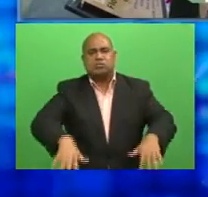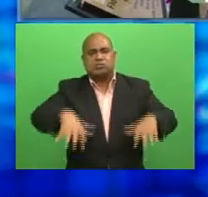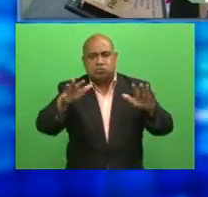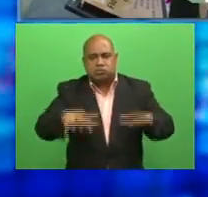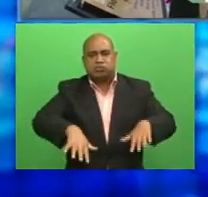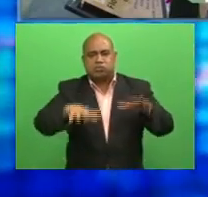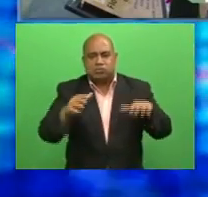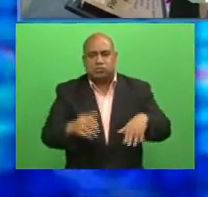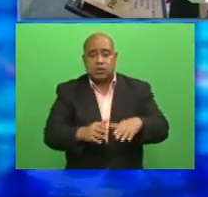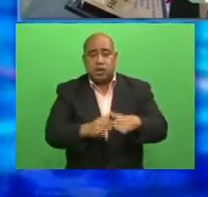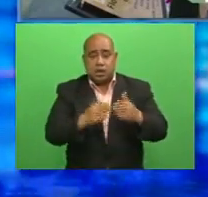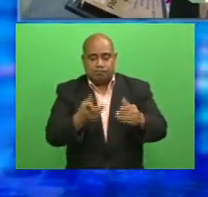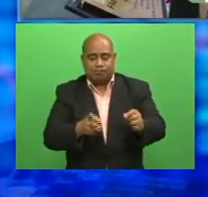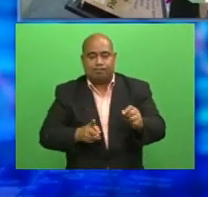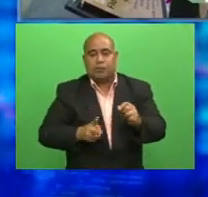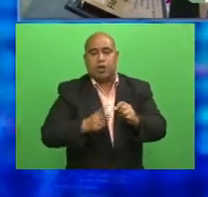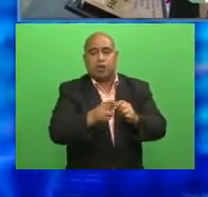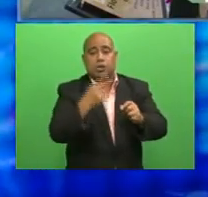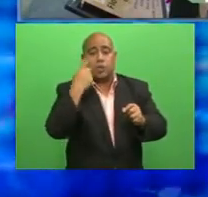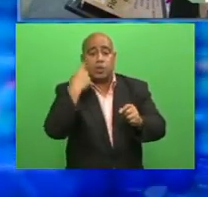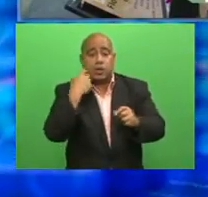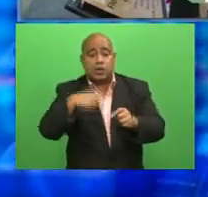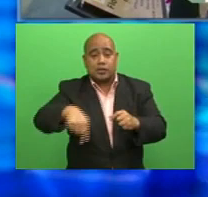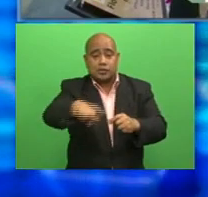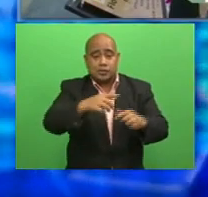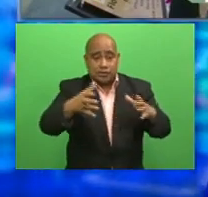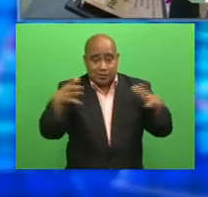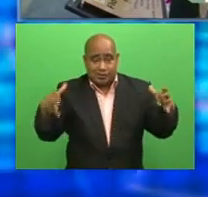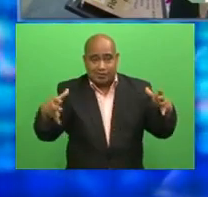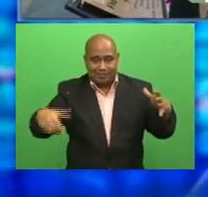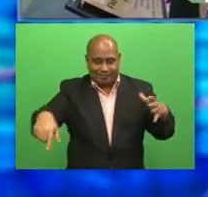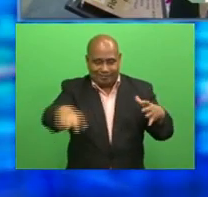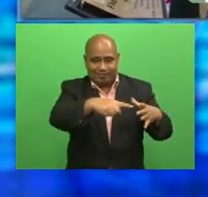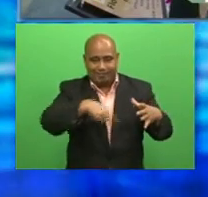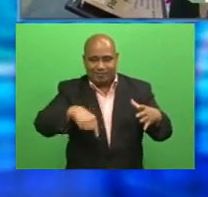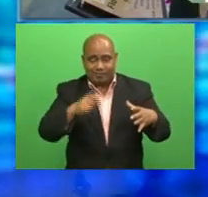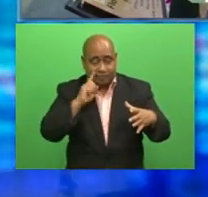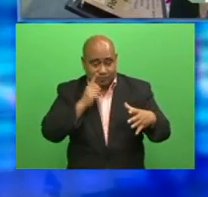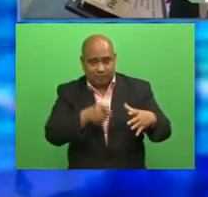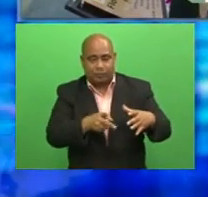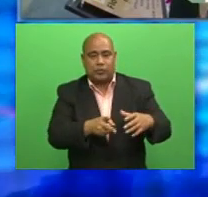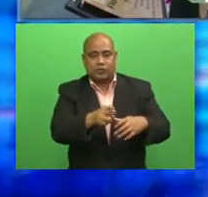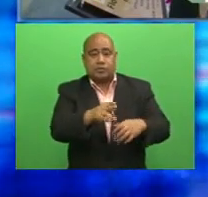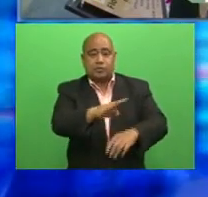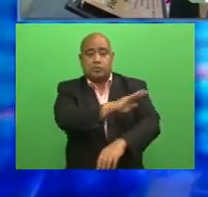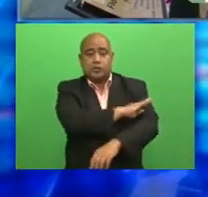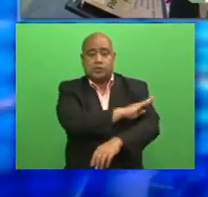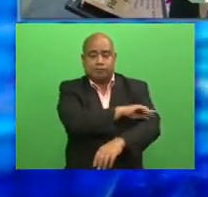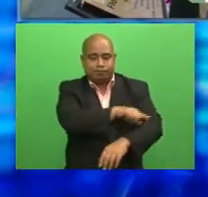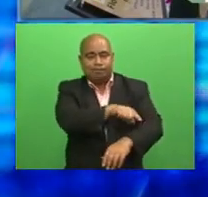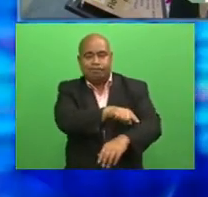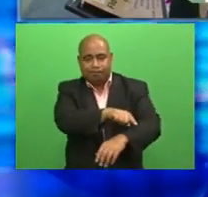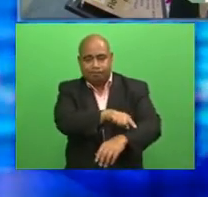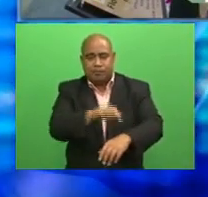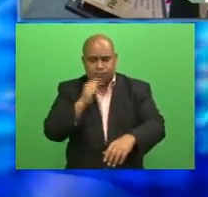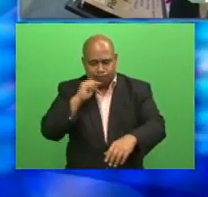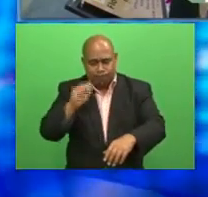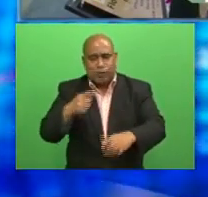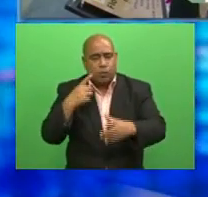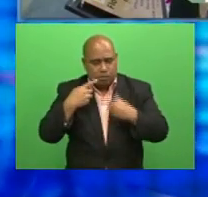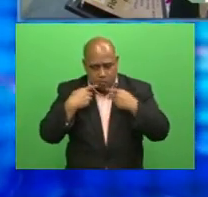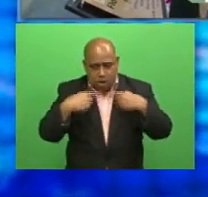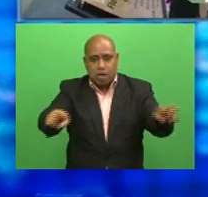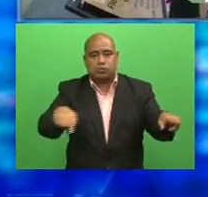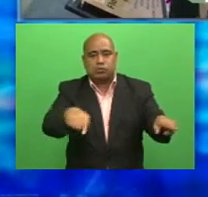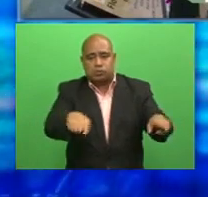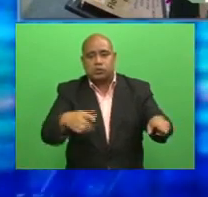commissioned yesterday. During the commissioning, Prime Minister Vorenga Bainimarama said the dam was necessary to hold back floodwaters which could easily wash